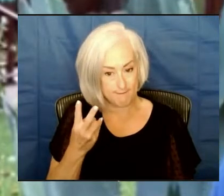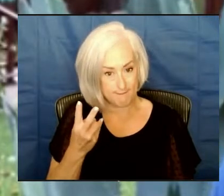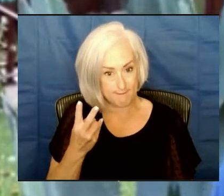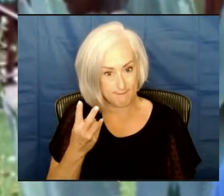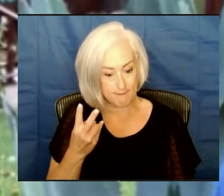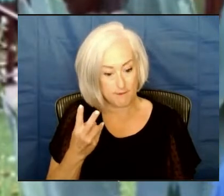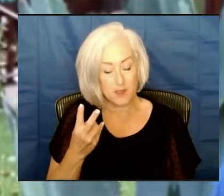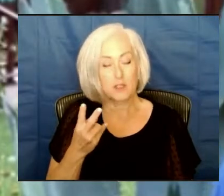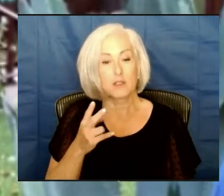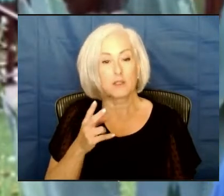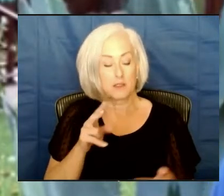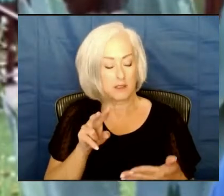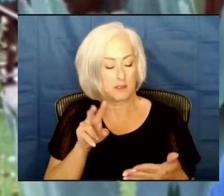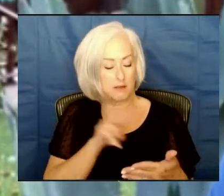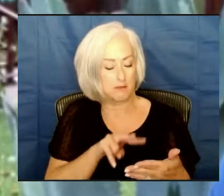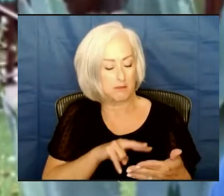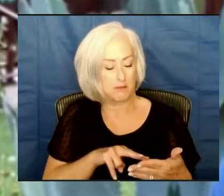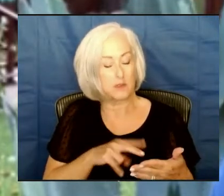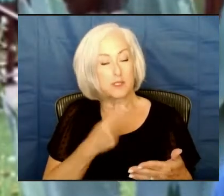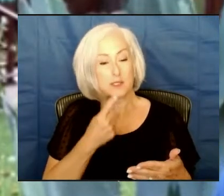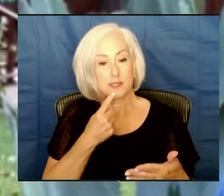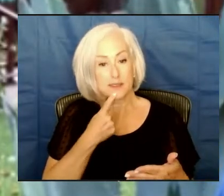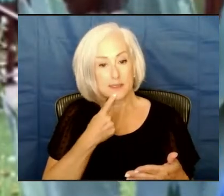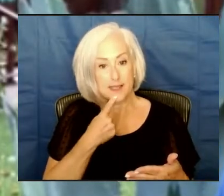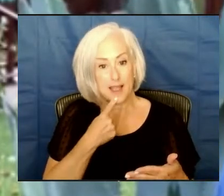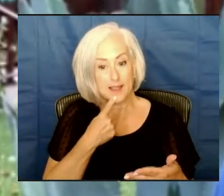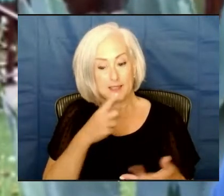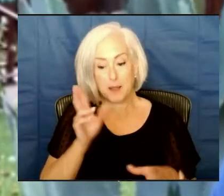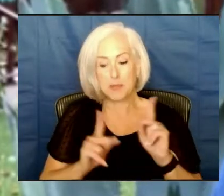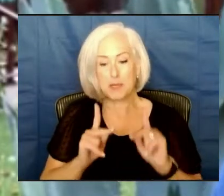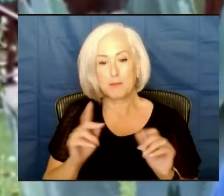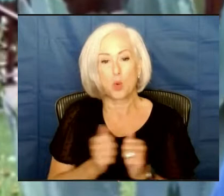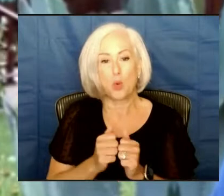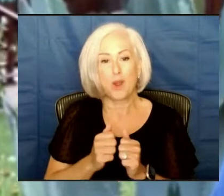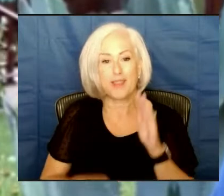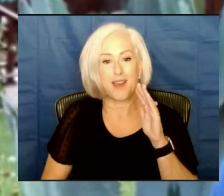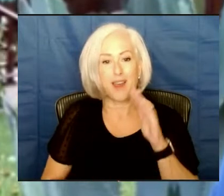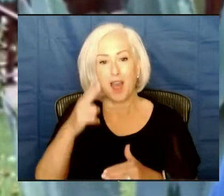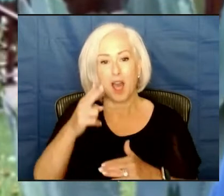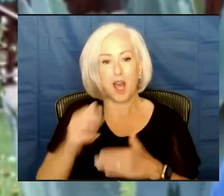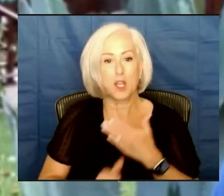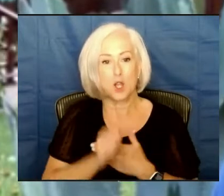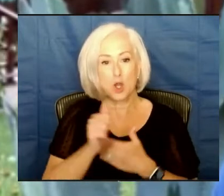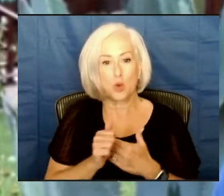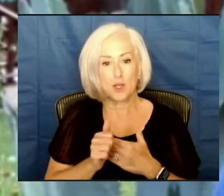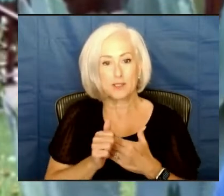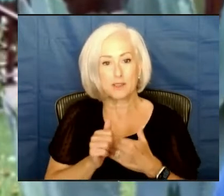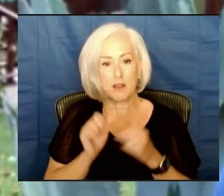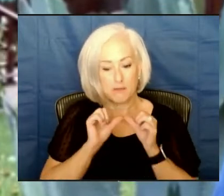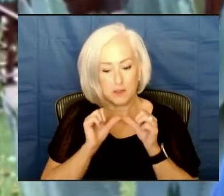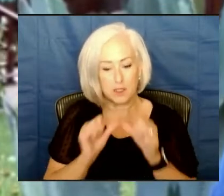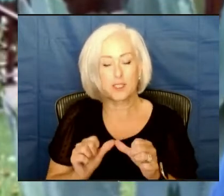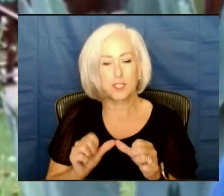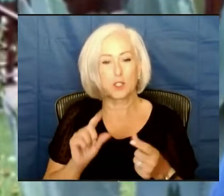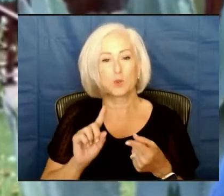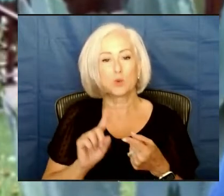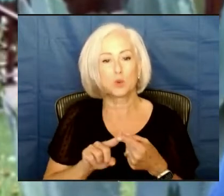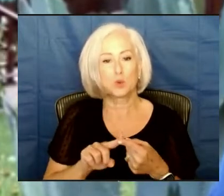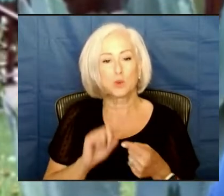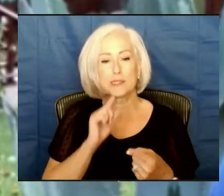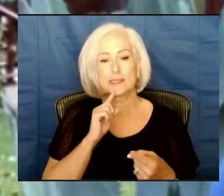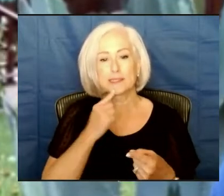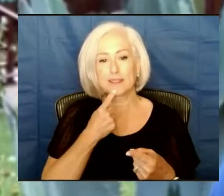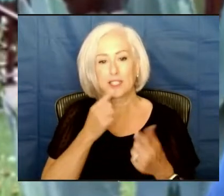in the indications as those at high risk of progression to severe disease. And so that can